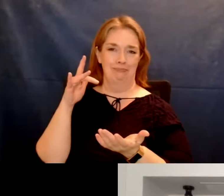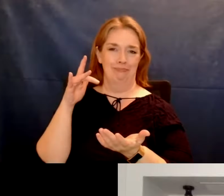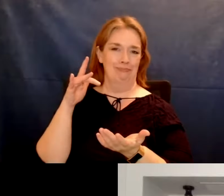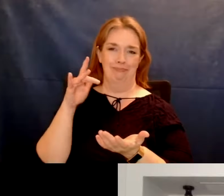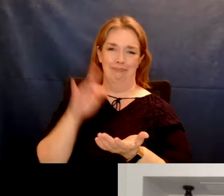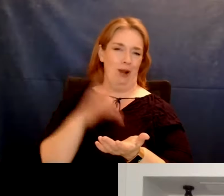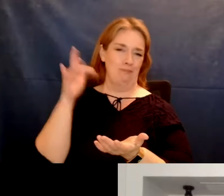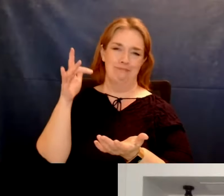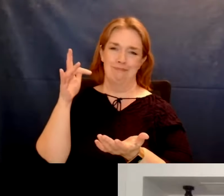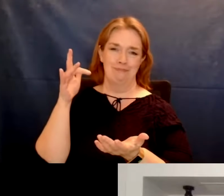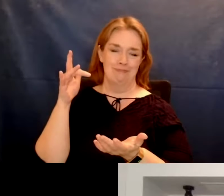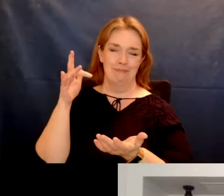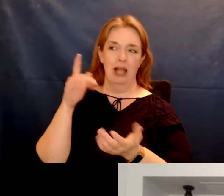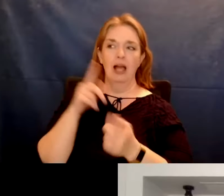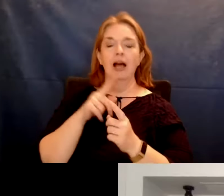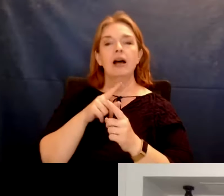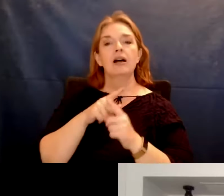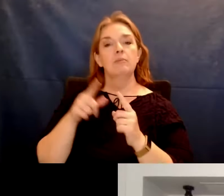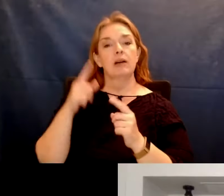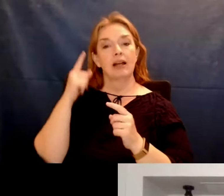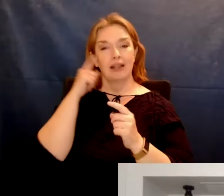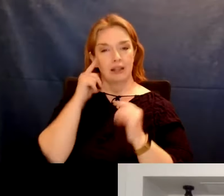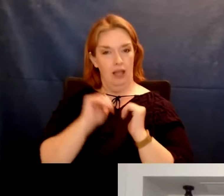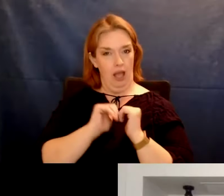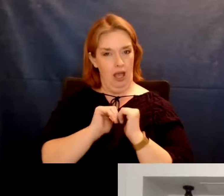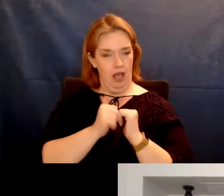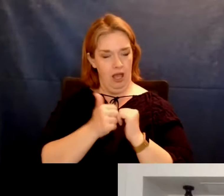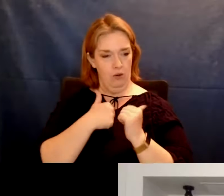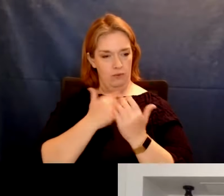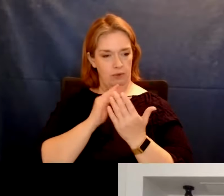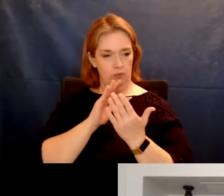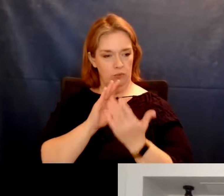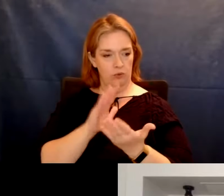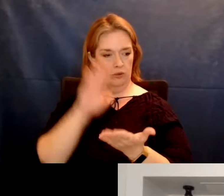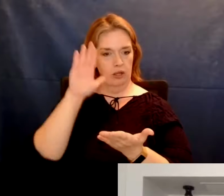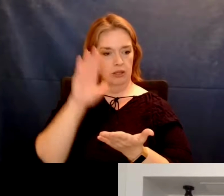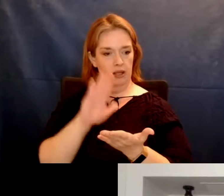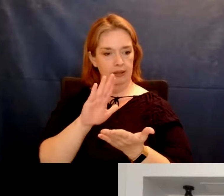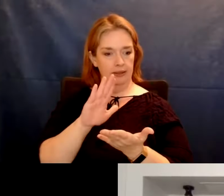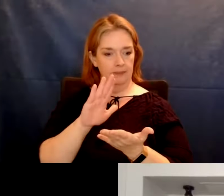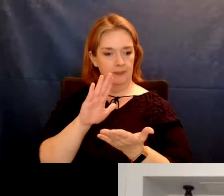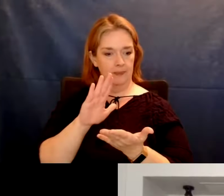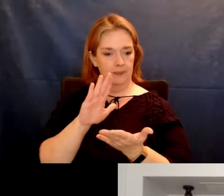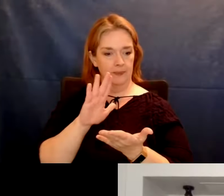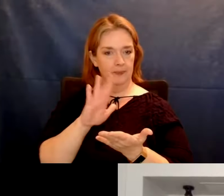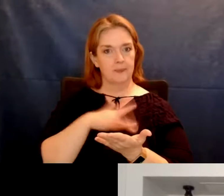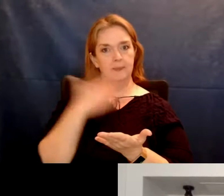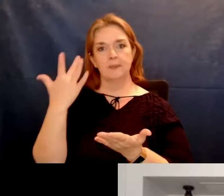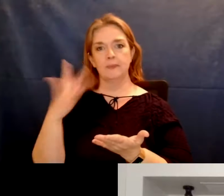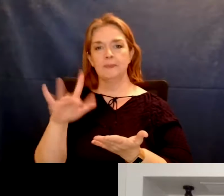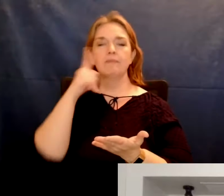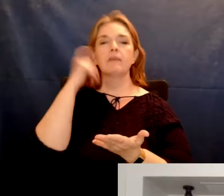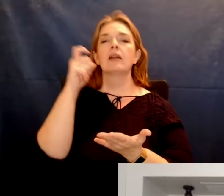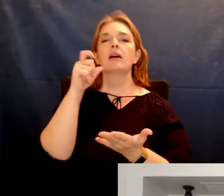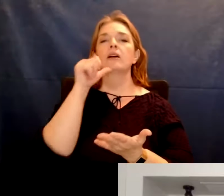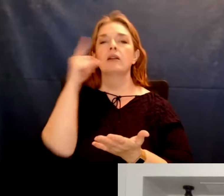but I think it happens in a way that sort of desensitizes it, because, you're not always making sense, and